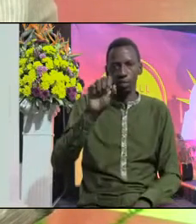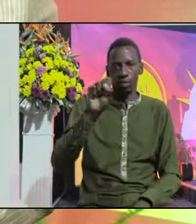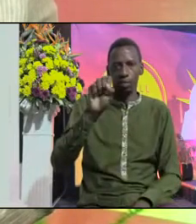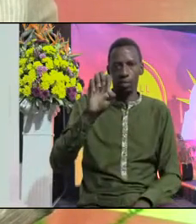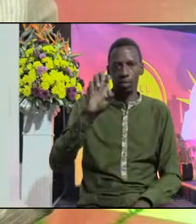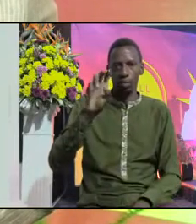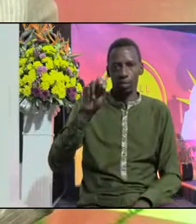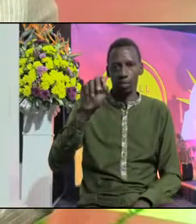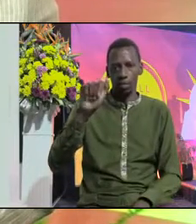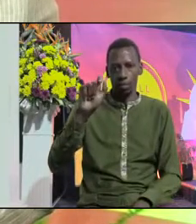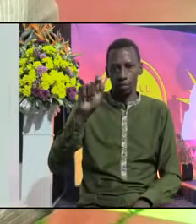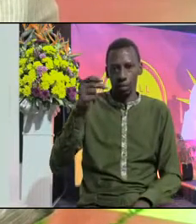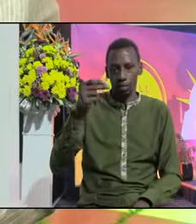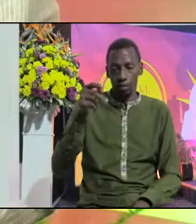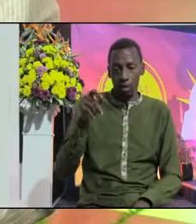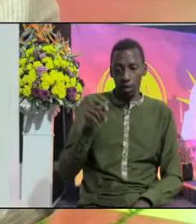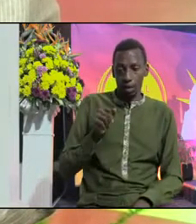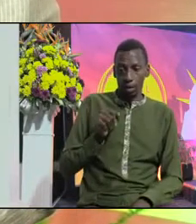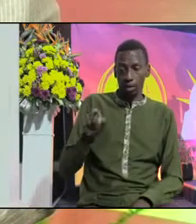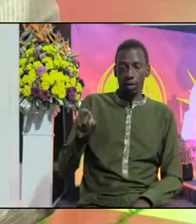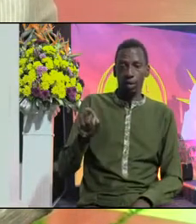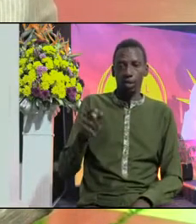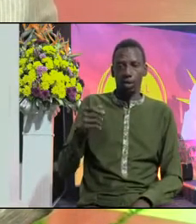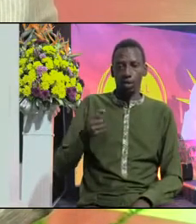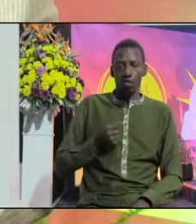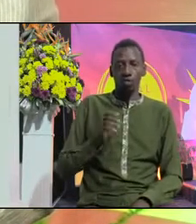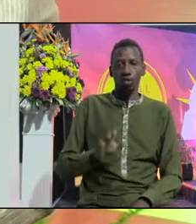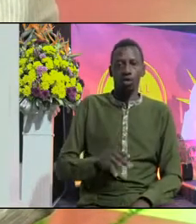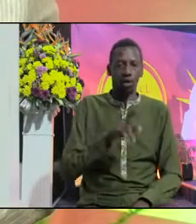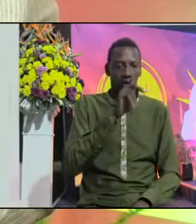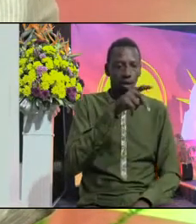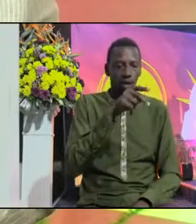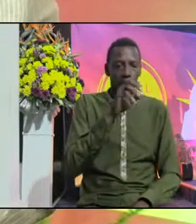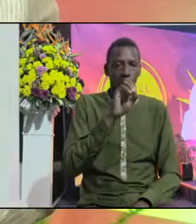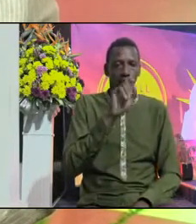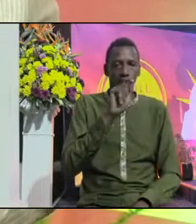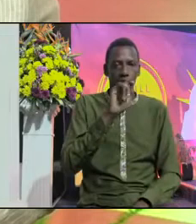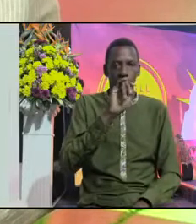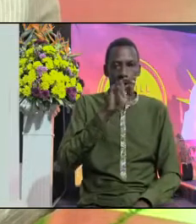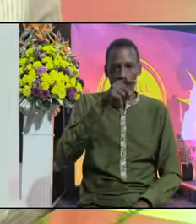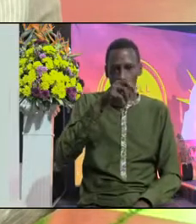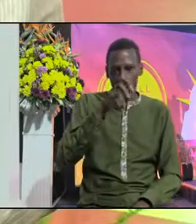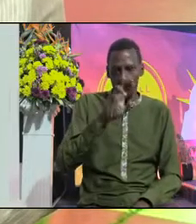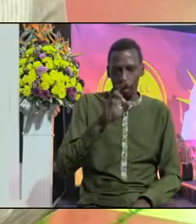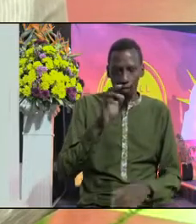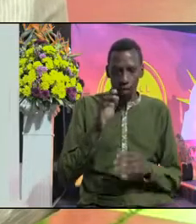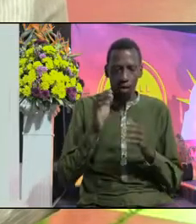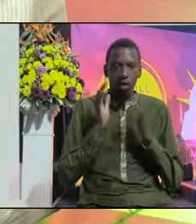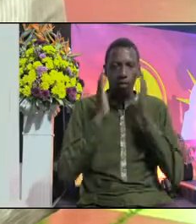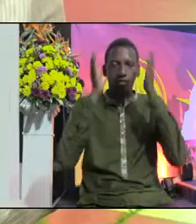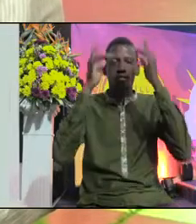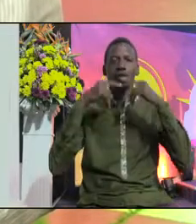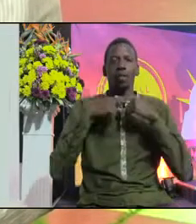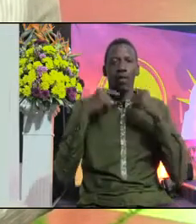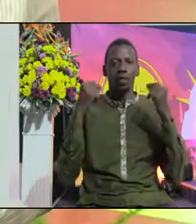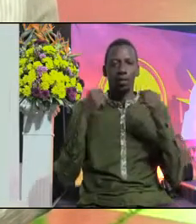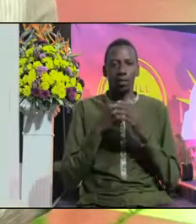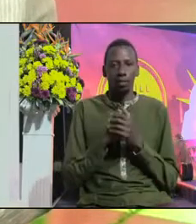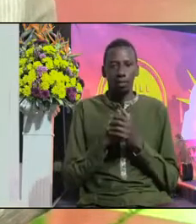She was the daughter of Potipharah, the priest of On. So Joseph